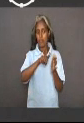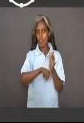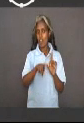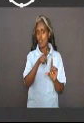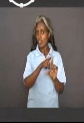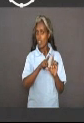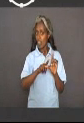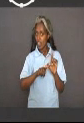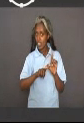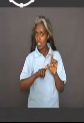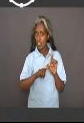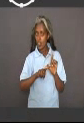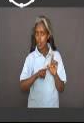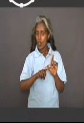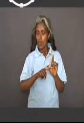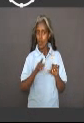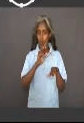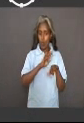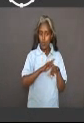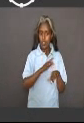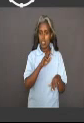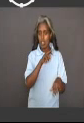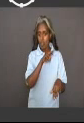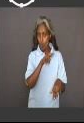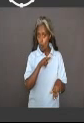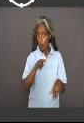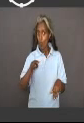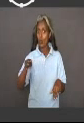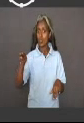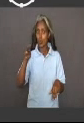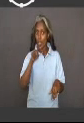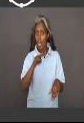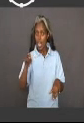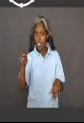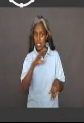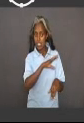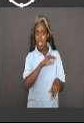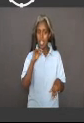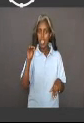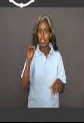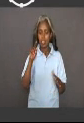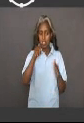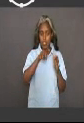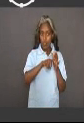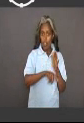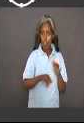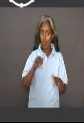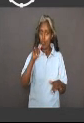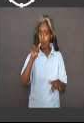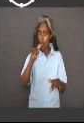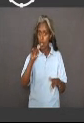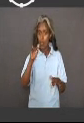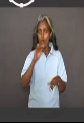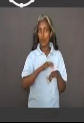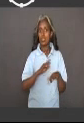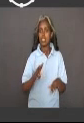angle on the horizontal axis and the values of y on the